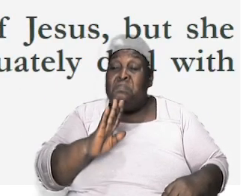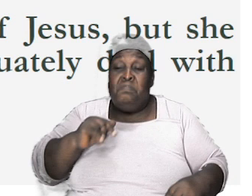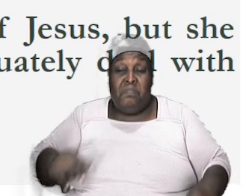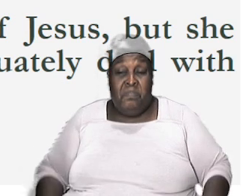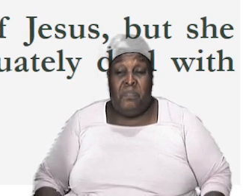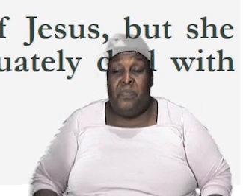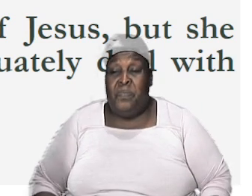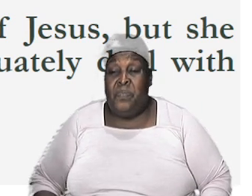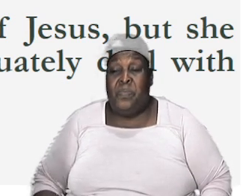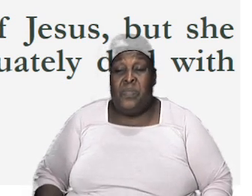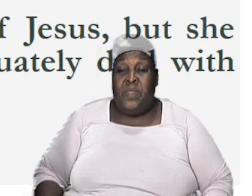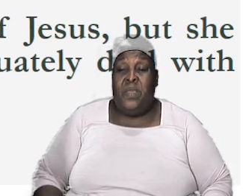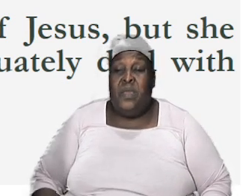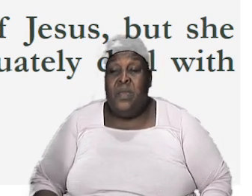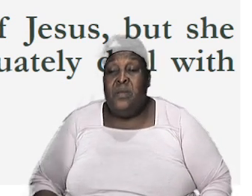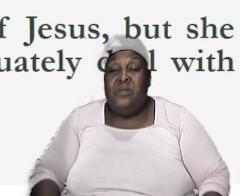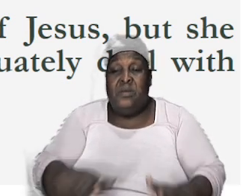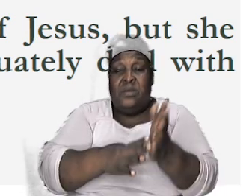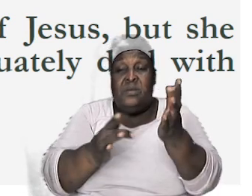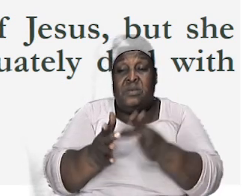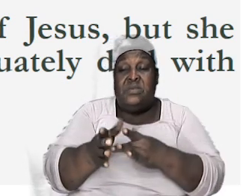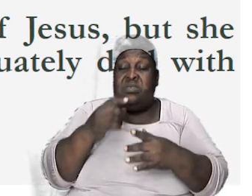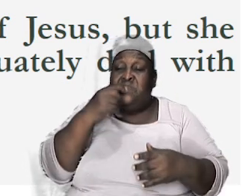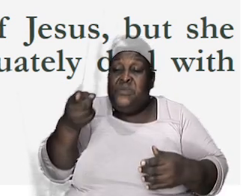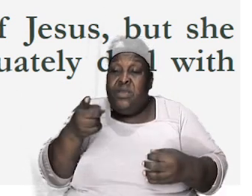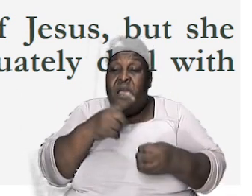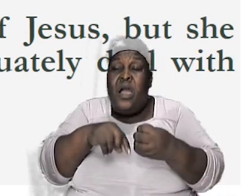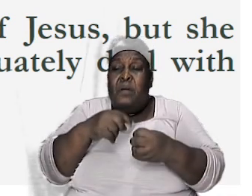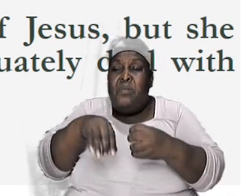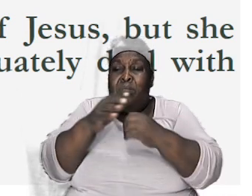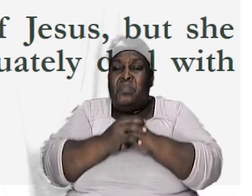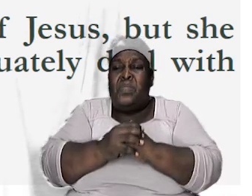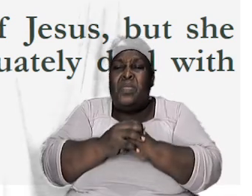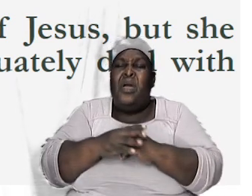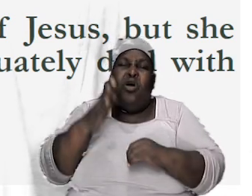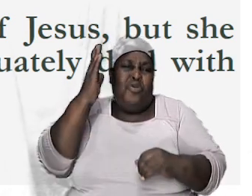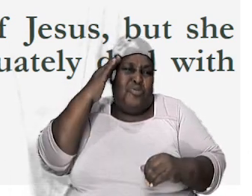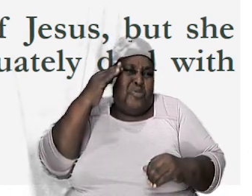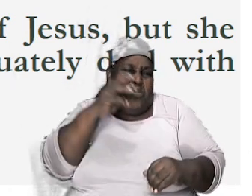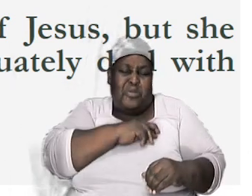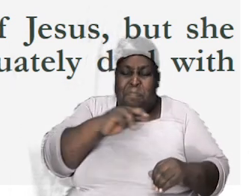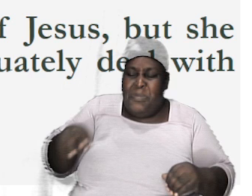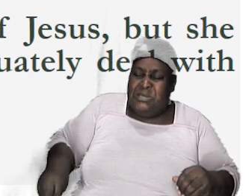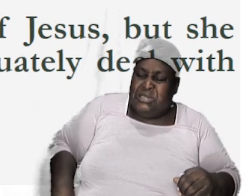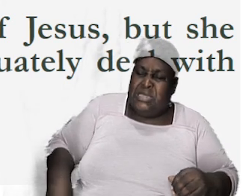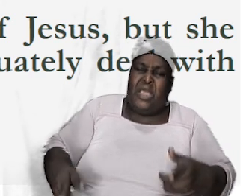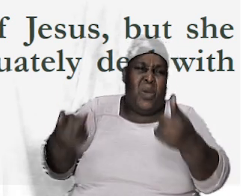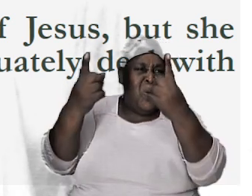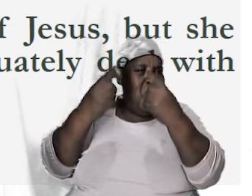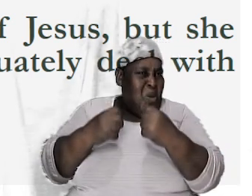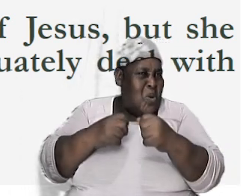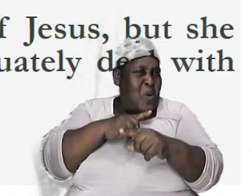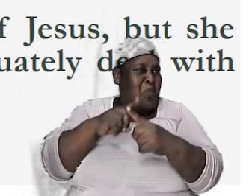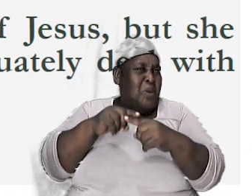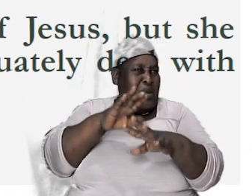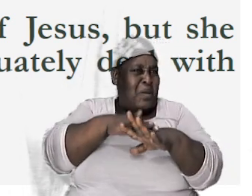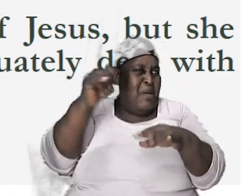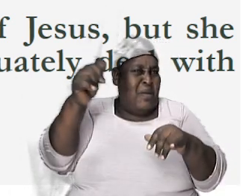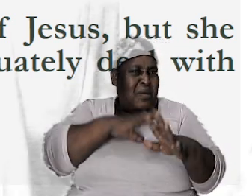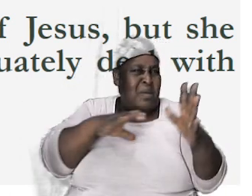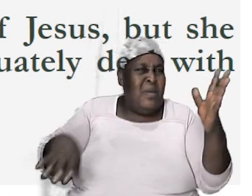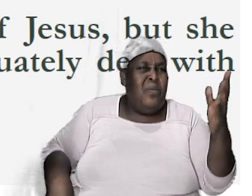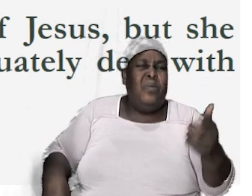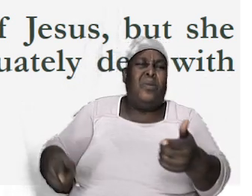her about worship. Jesus said, I know the Messiah's cometh, which is called Christ. When he's come, he will tell us all